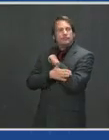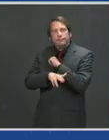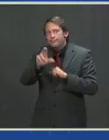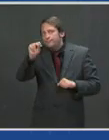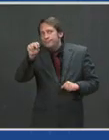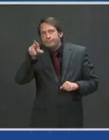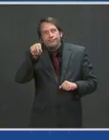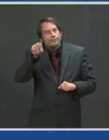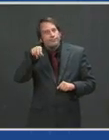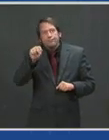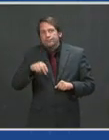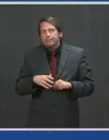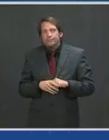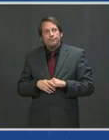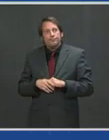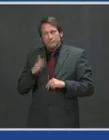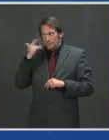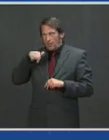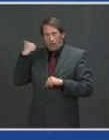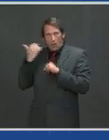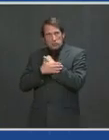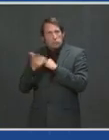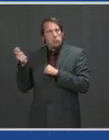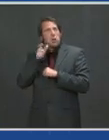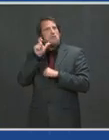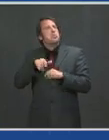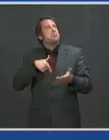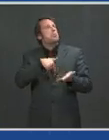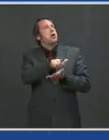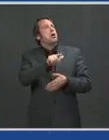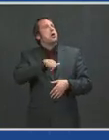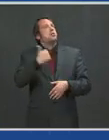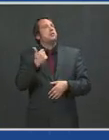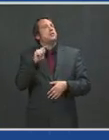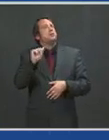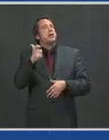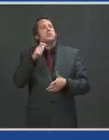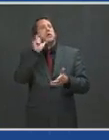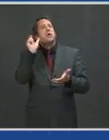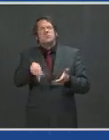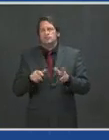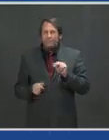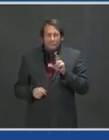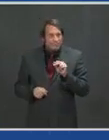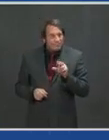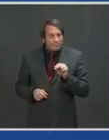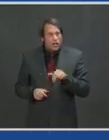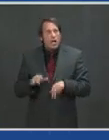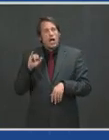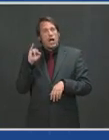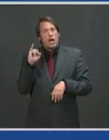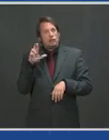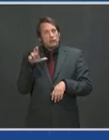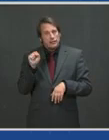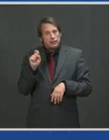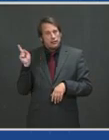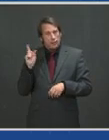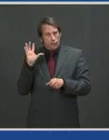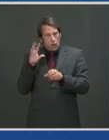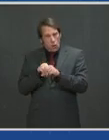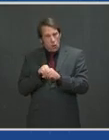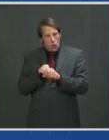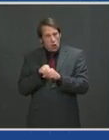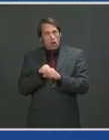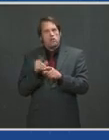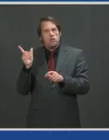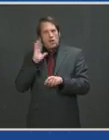there. And we'll significantly ramp up IRS enforcement against corporations and the super wealthy